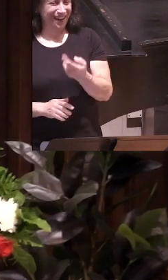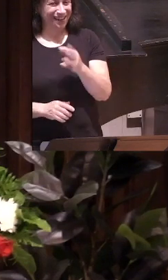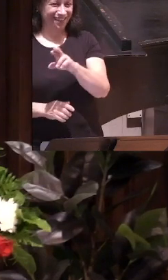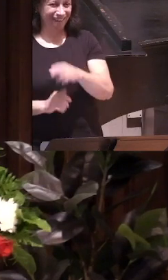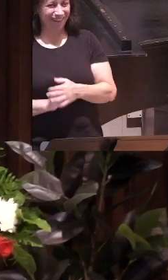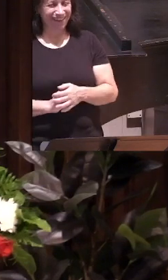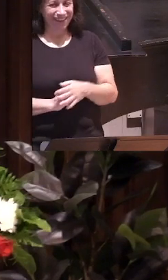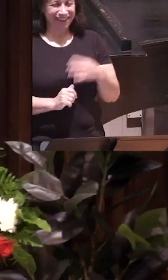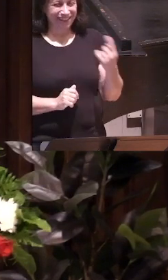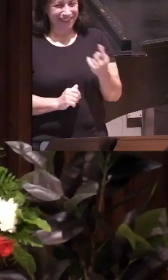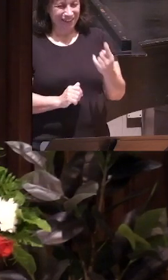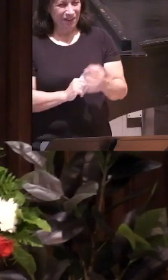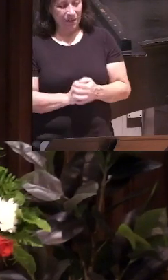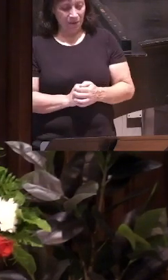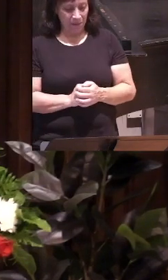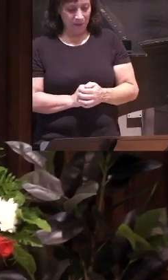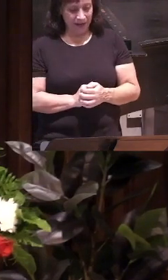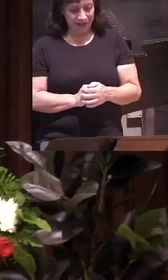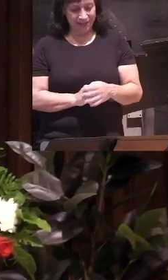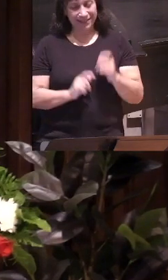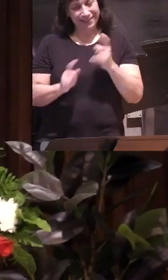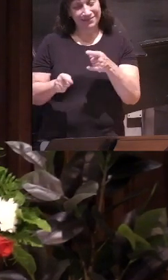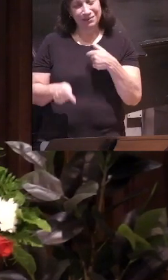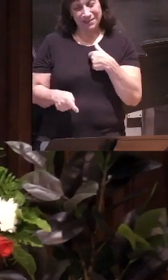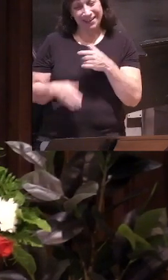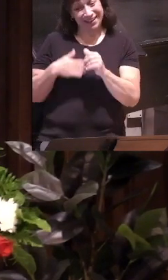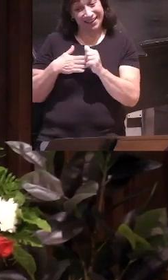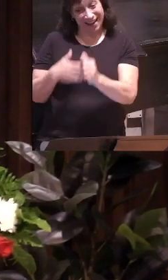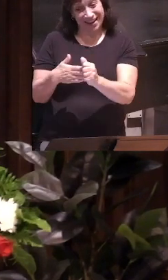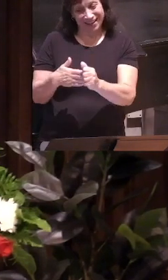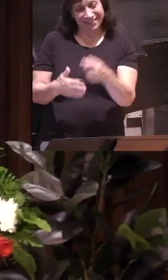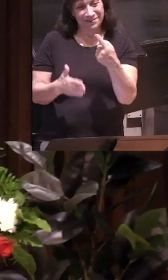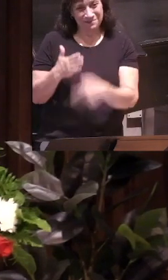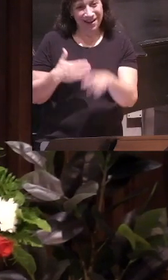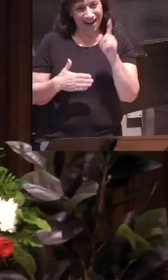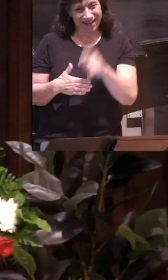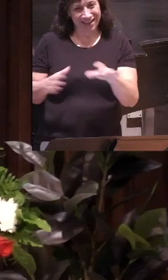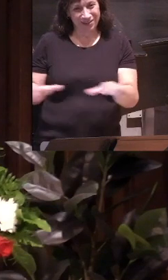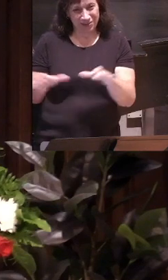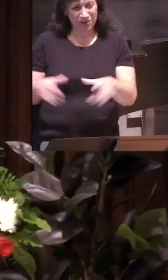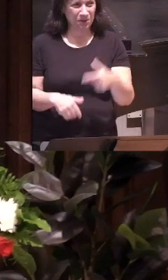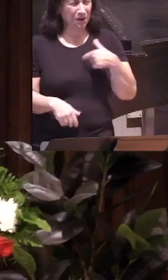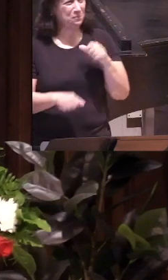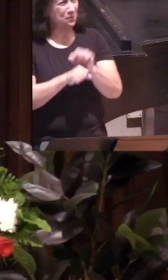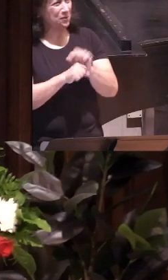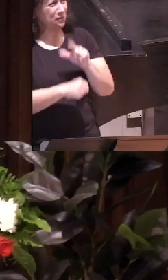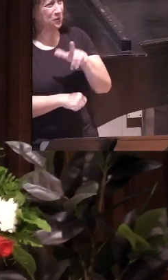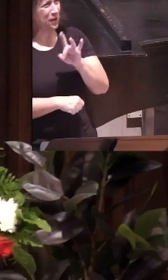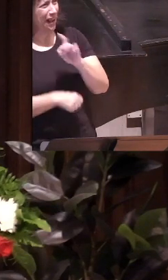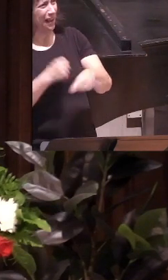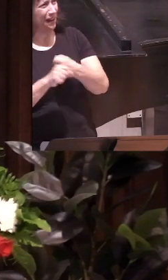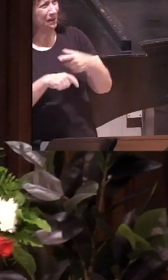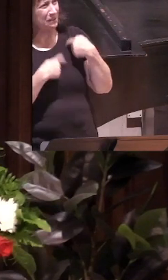giving me guidance on what I needed to do to be better